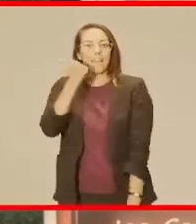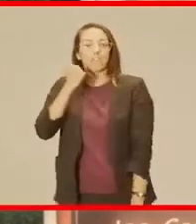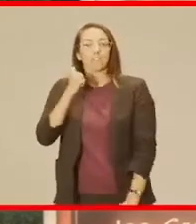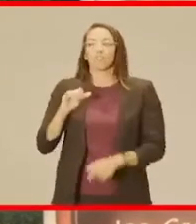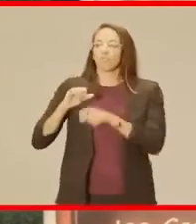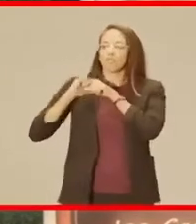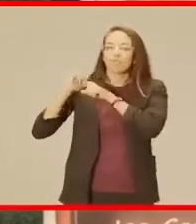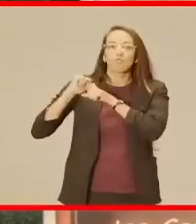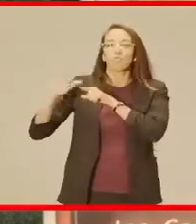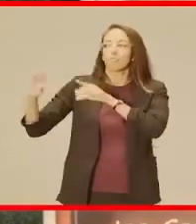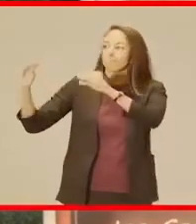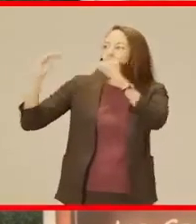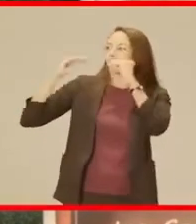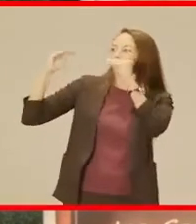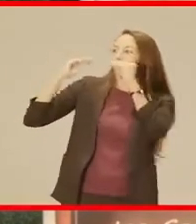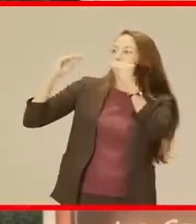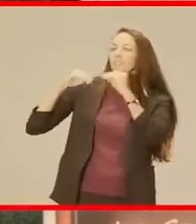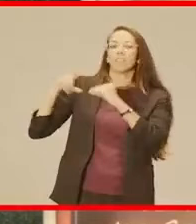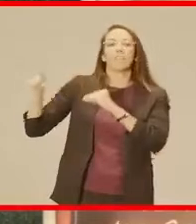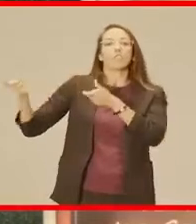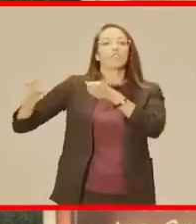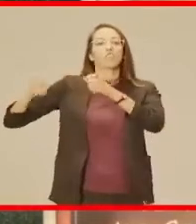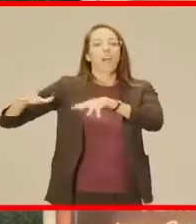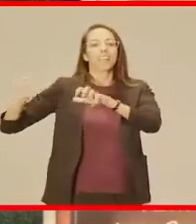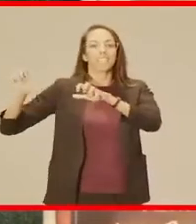boy who was trapped in the ice